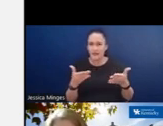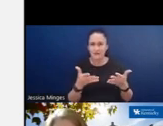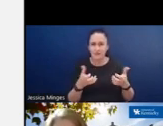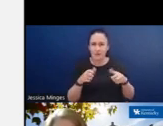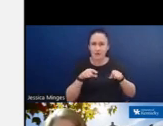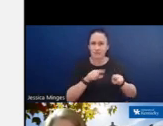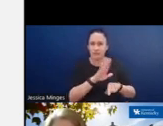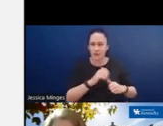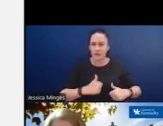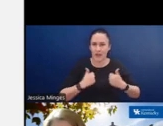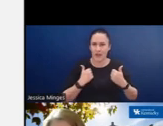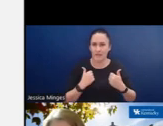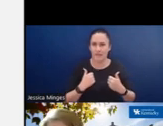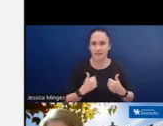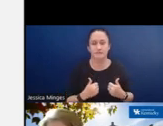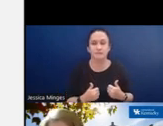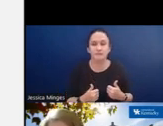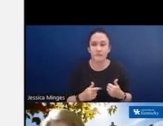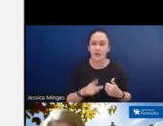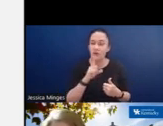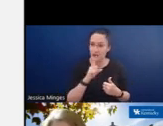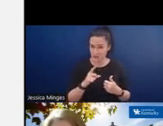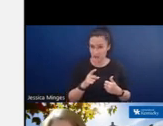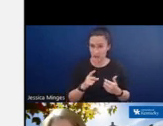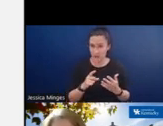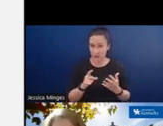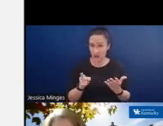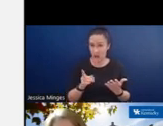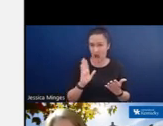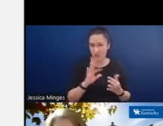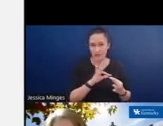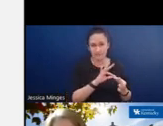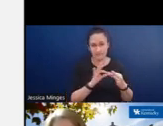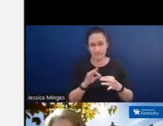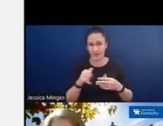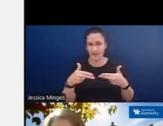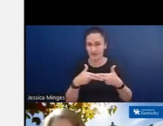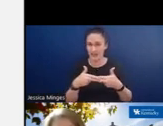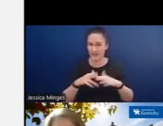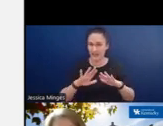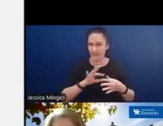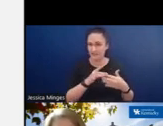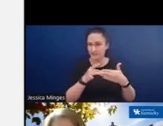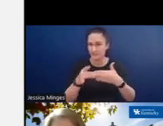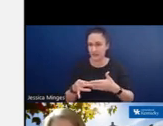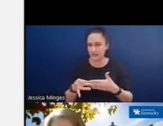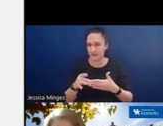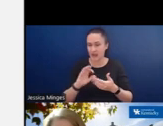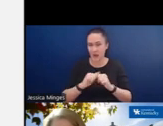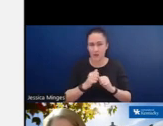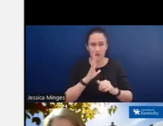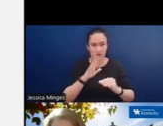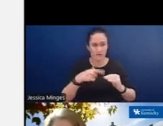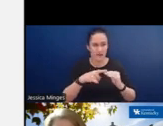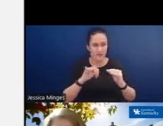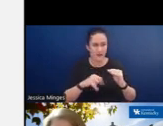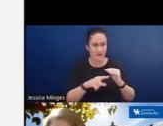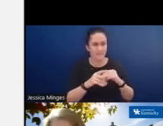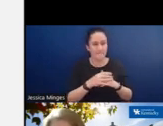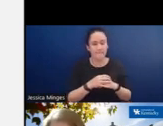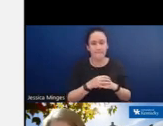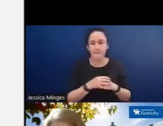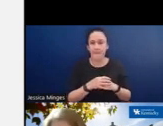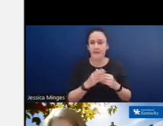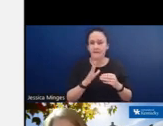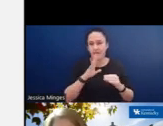lives. And so there's this, I'm just going to segue into this slide because it does kind of lean into how we're talking about it. So we're talking about things